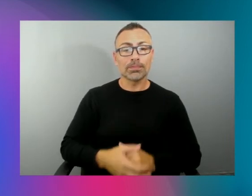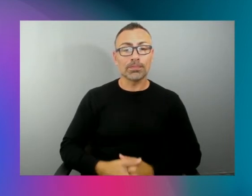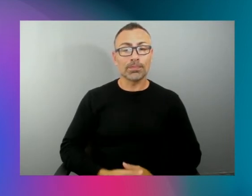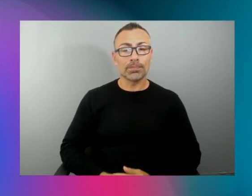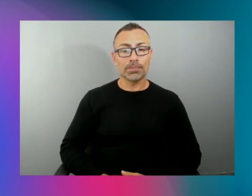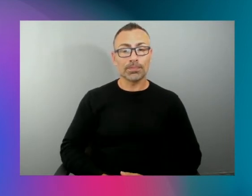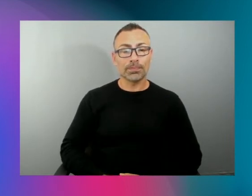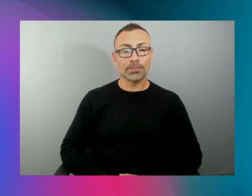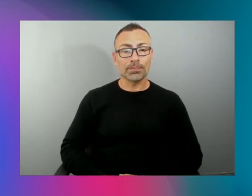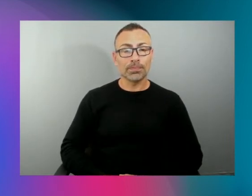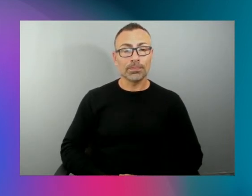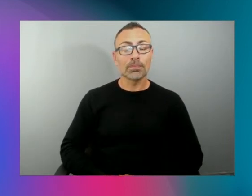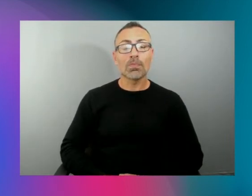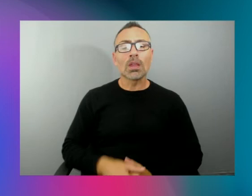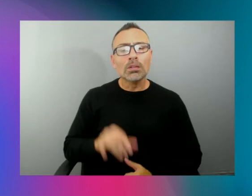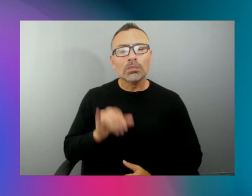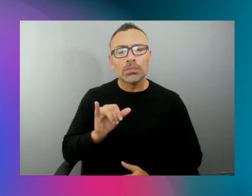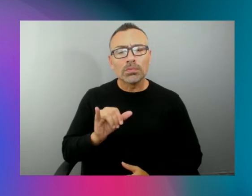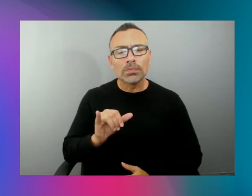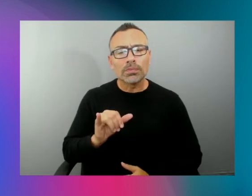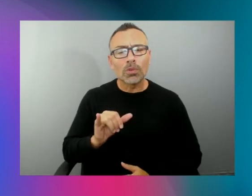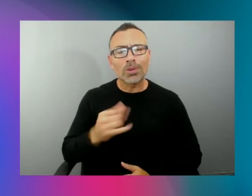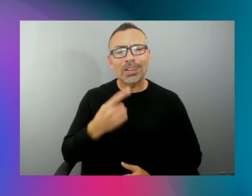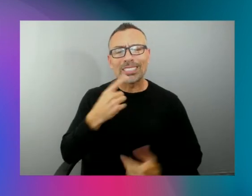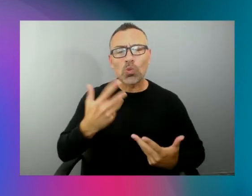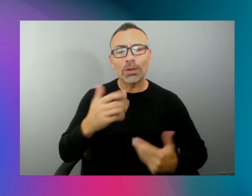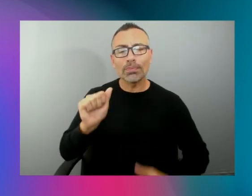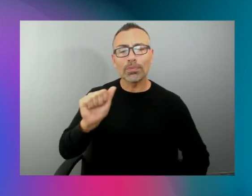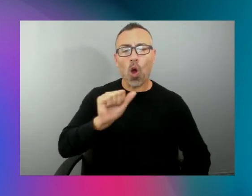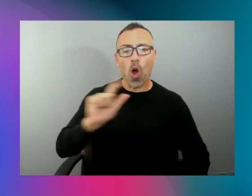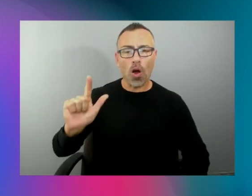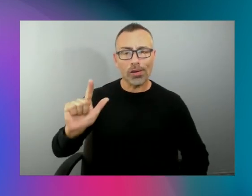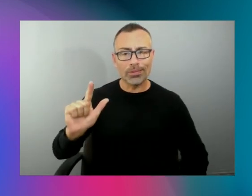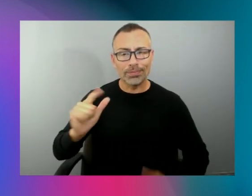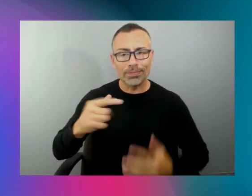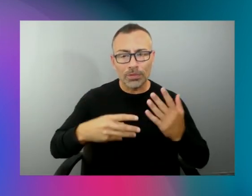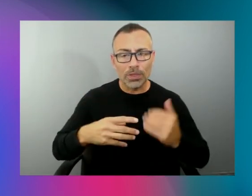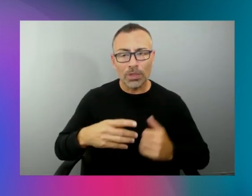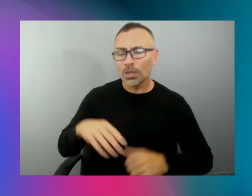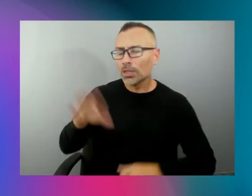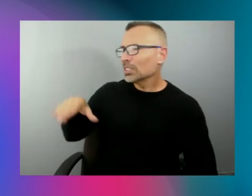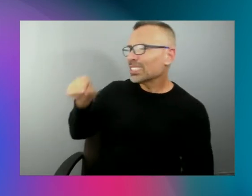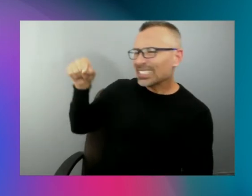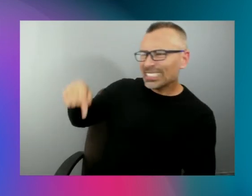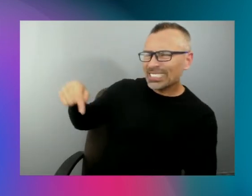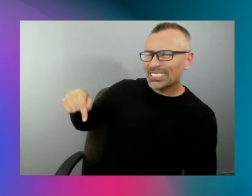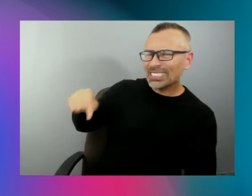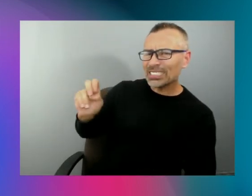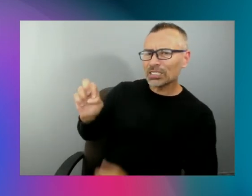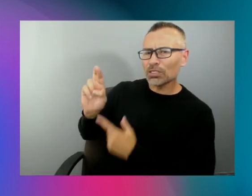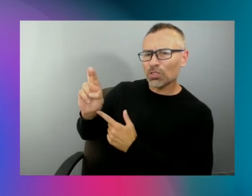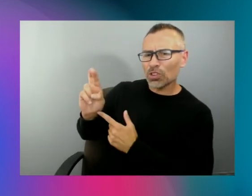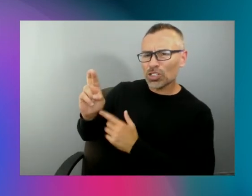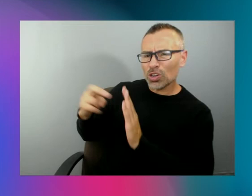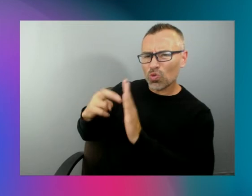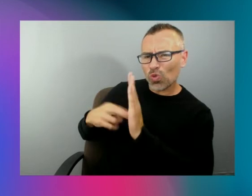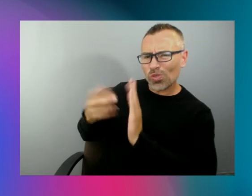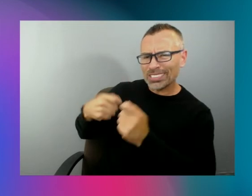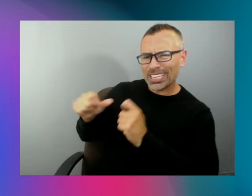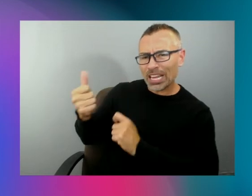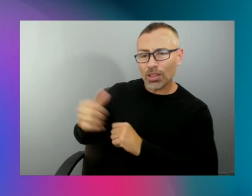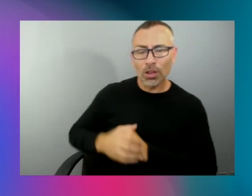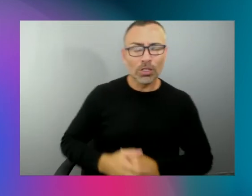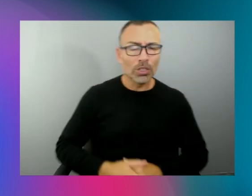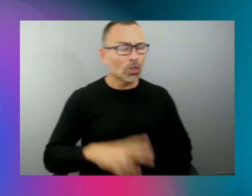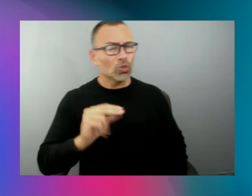So let's say all here. Are you on the versioning rule instead of the other? No. Okay. See, look at it. You got it. Oh, here. there you This go. is the